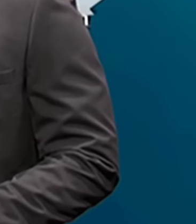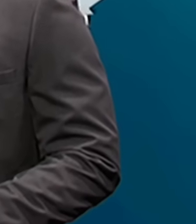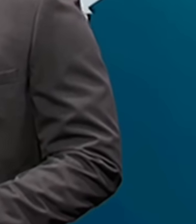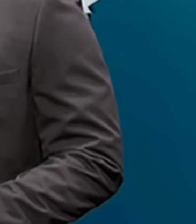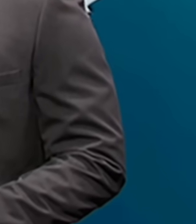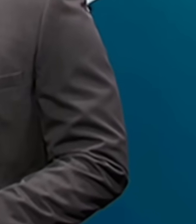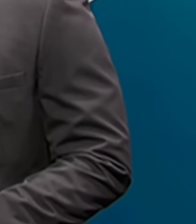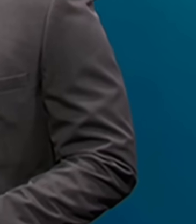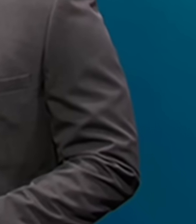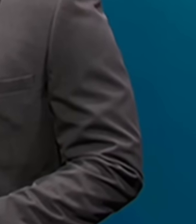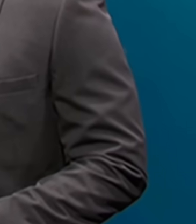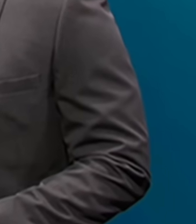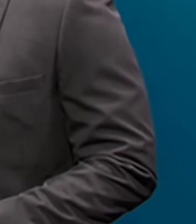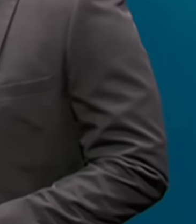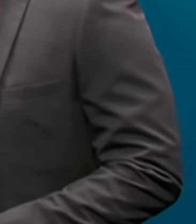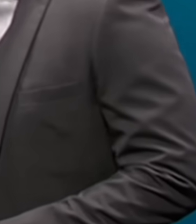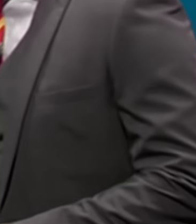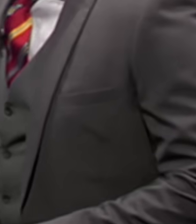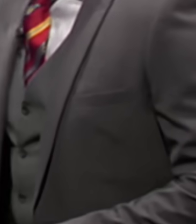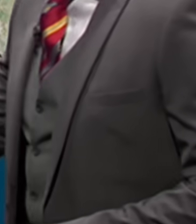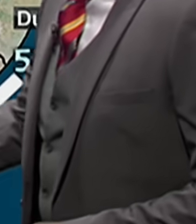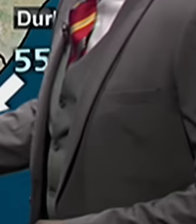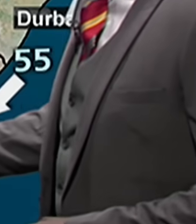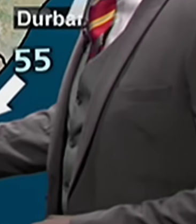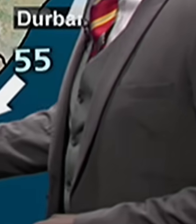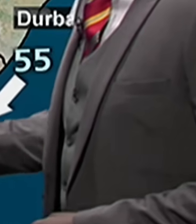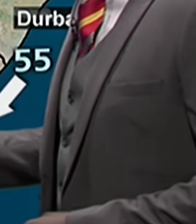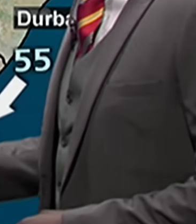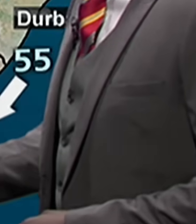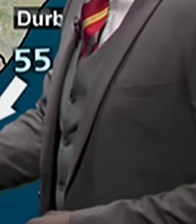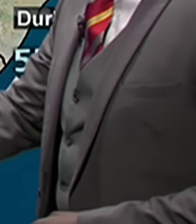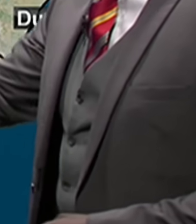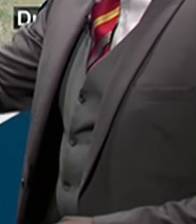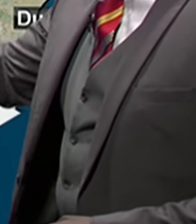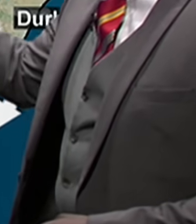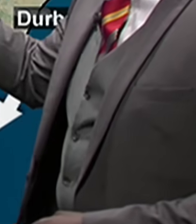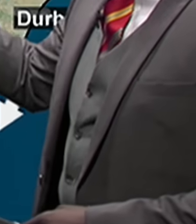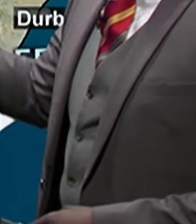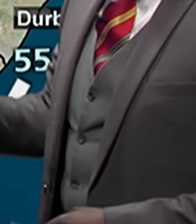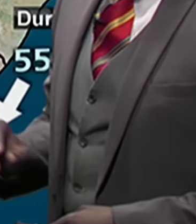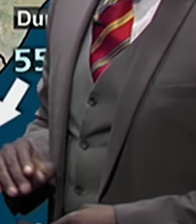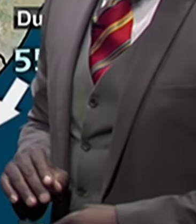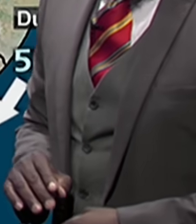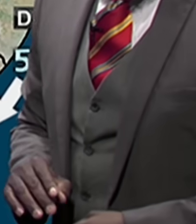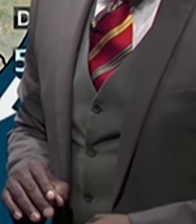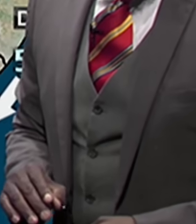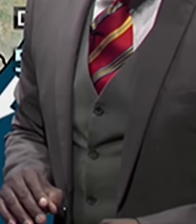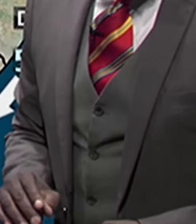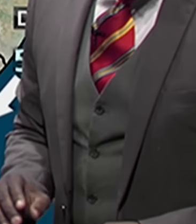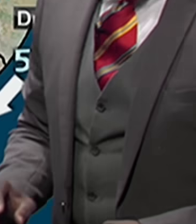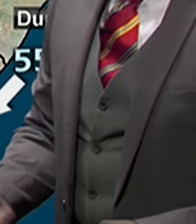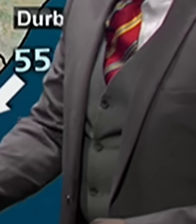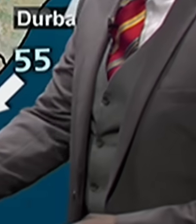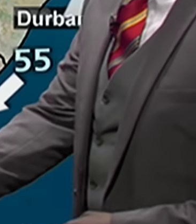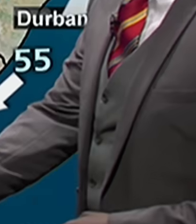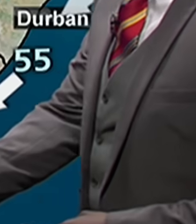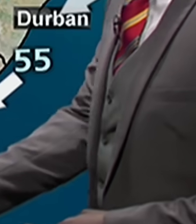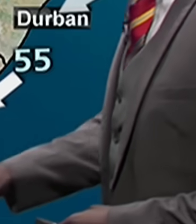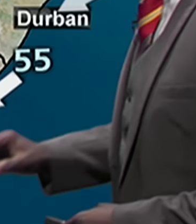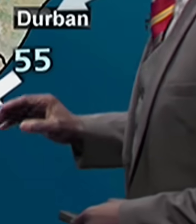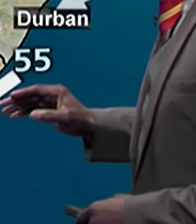ijedileng ka hare ka palo boa jalo ka botjhabela le hona ka hare ka bo prima sentse re shebile hona boholo bana ha e tla be le fela ka ngwana mohudi ka